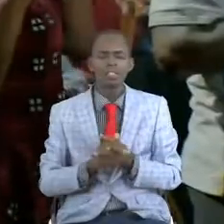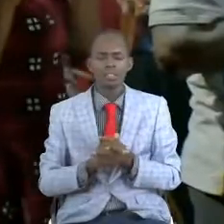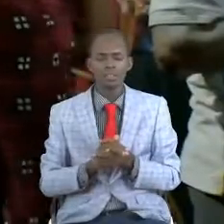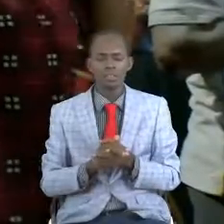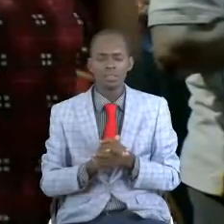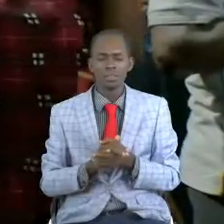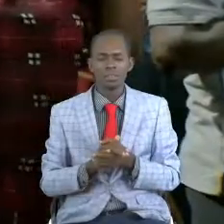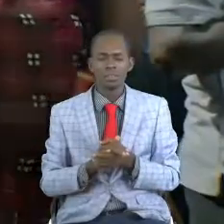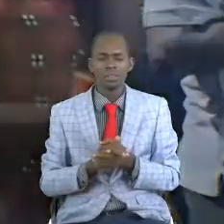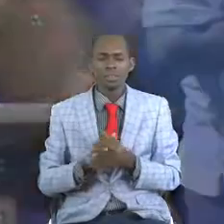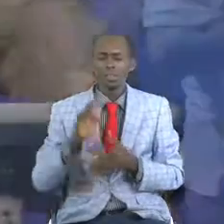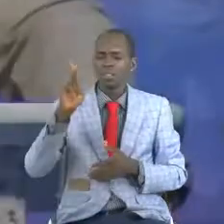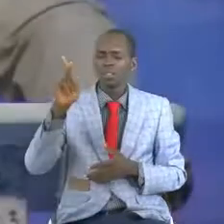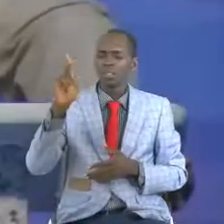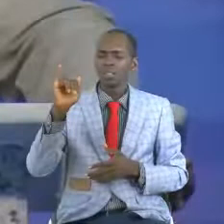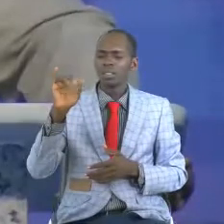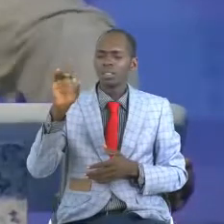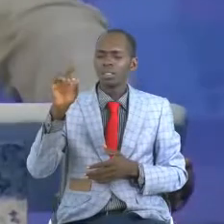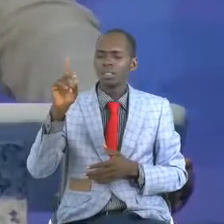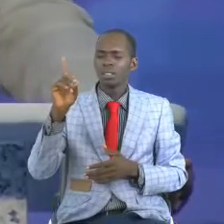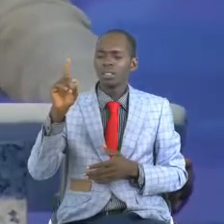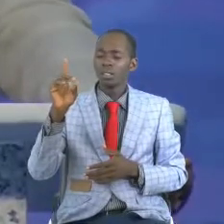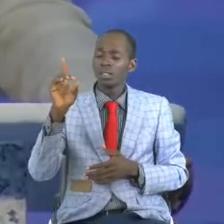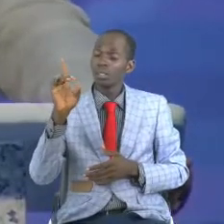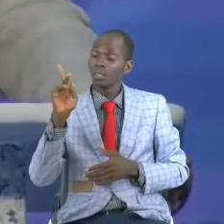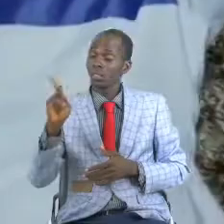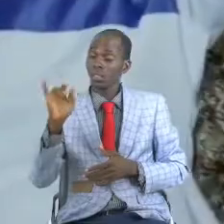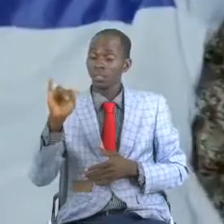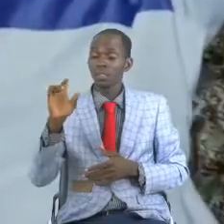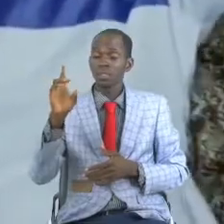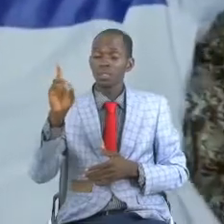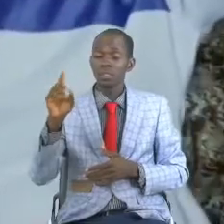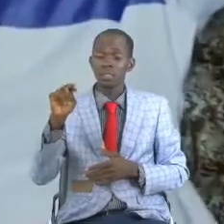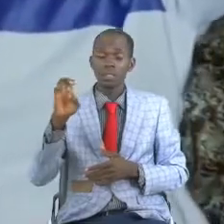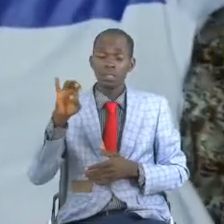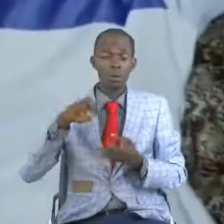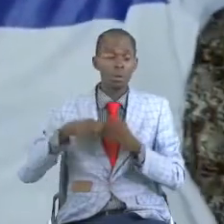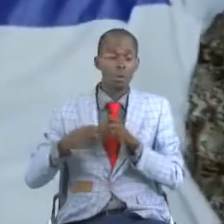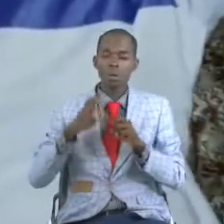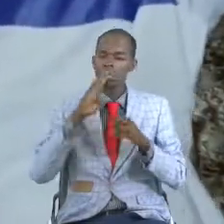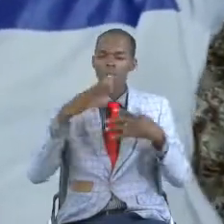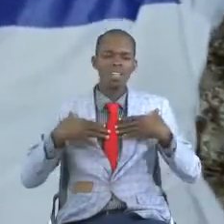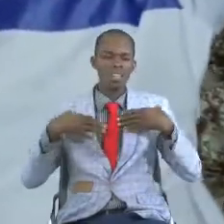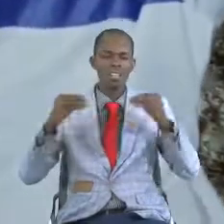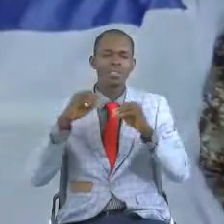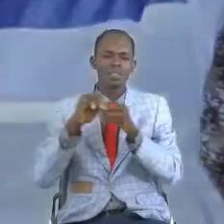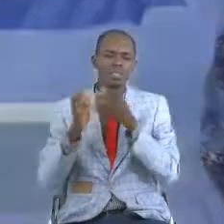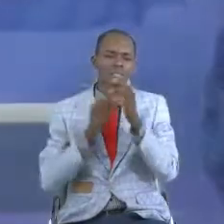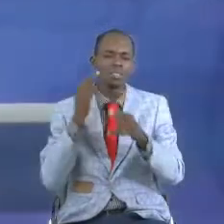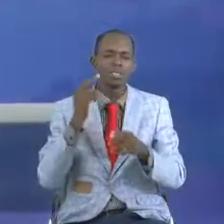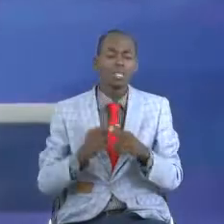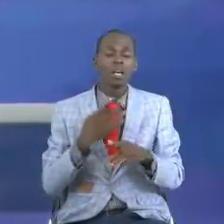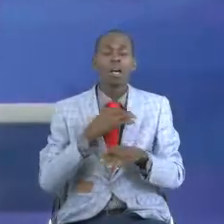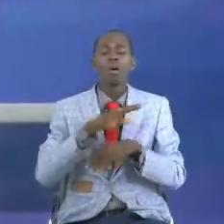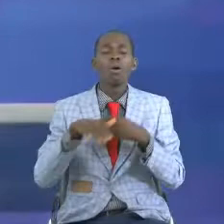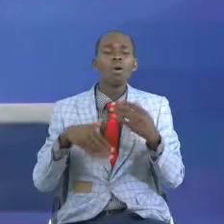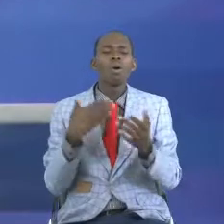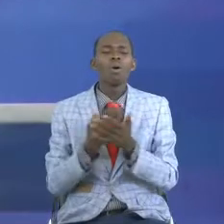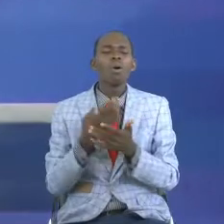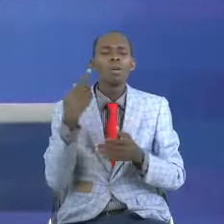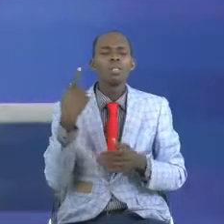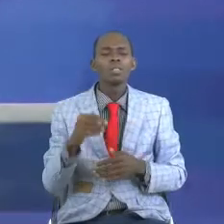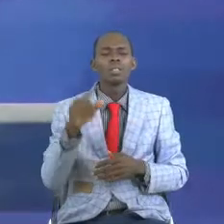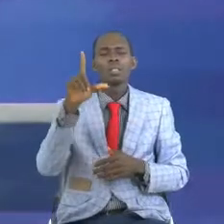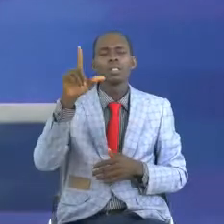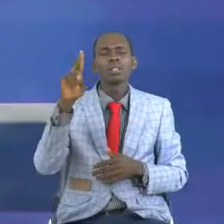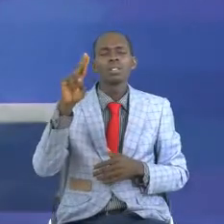Kidney problem, be healed in Jesus' name. And all the lungs that have that problem, I pray